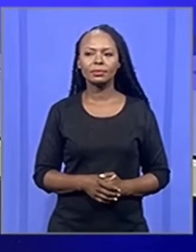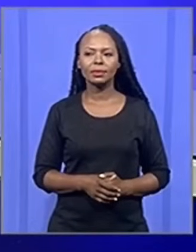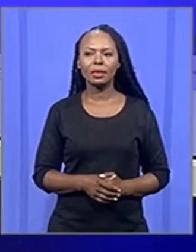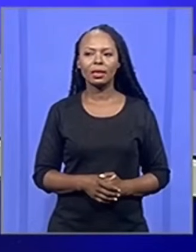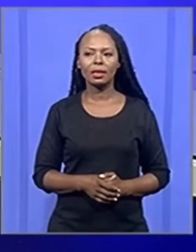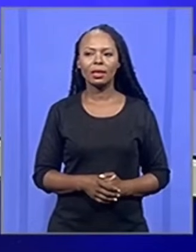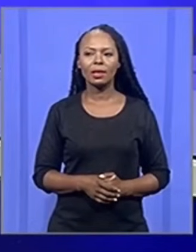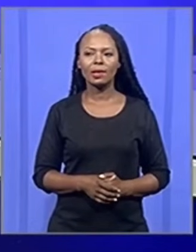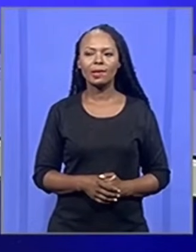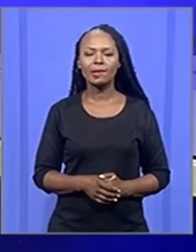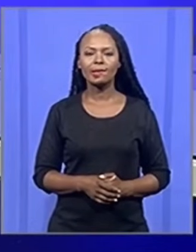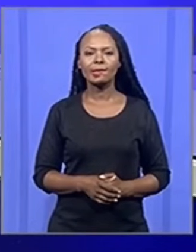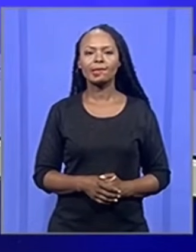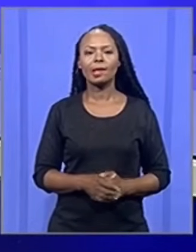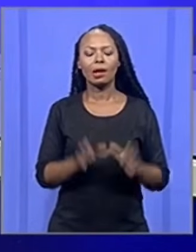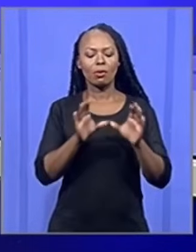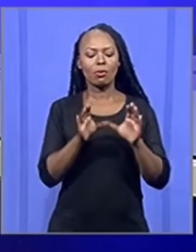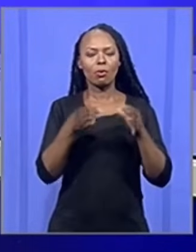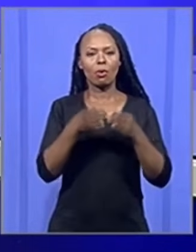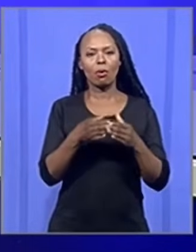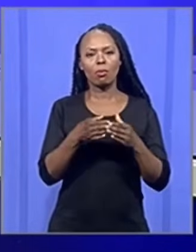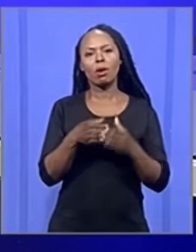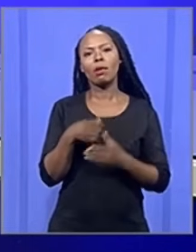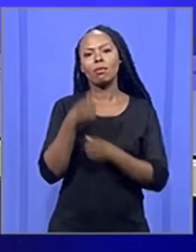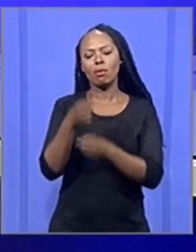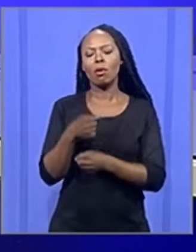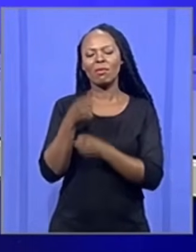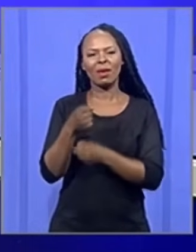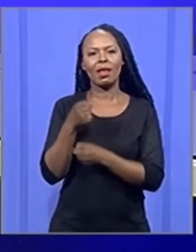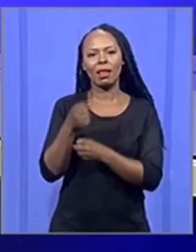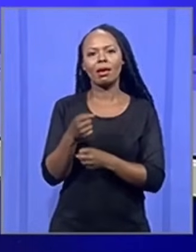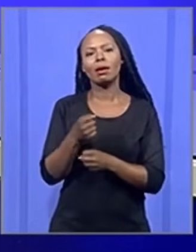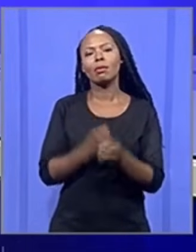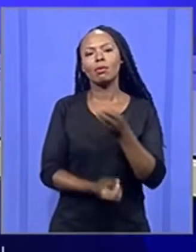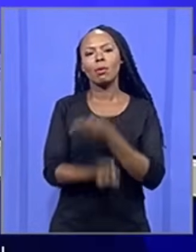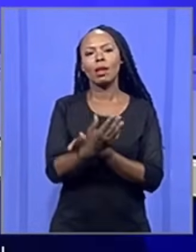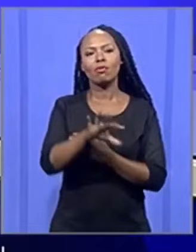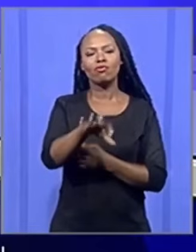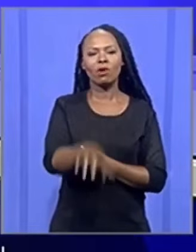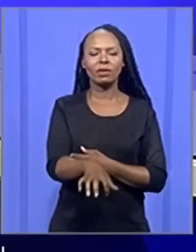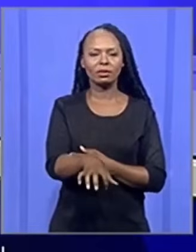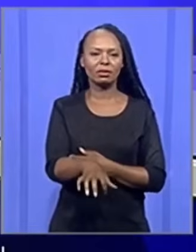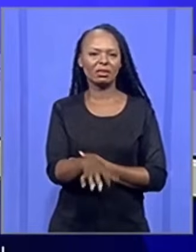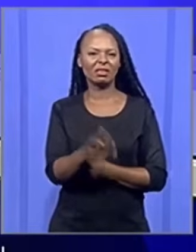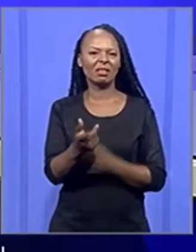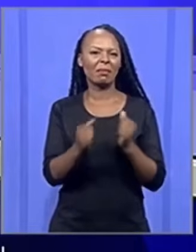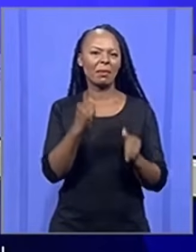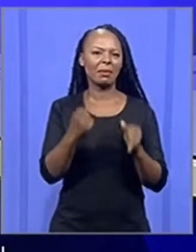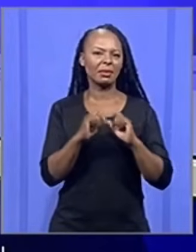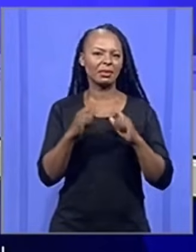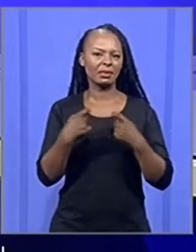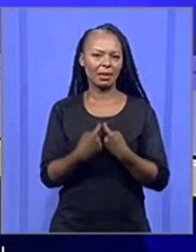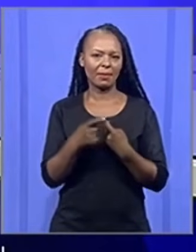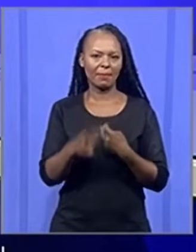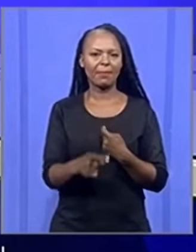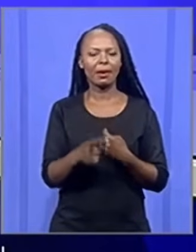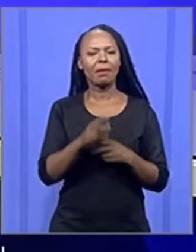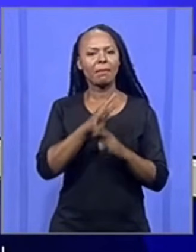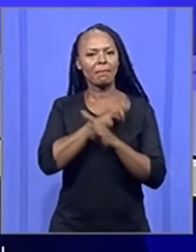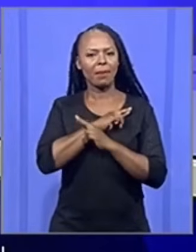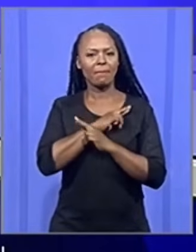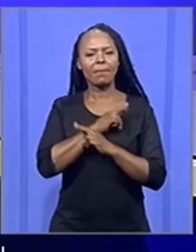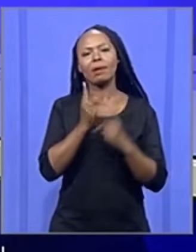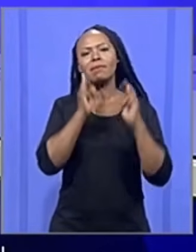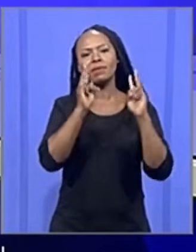Setlhopha sa batabogi sa kwa Mbombela kwa porofenseng ya Mpumalanga se ketekile malatsi a khunologo ka go etela bao ba